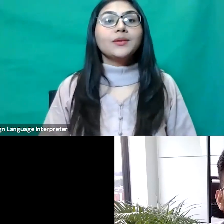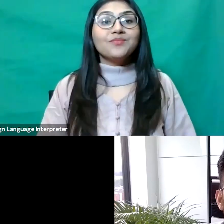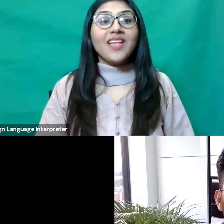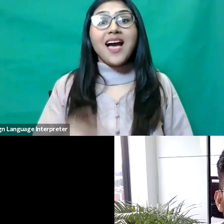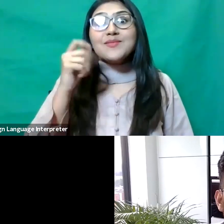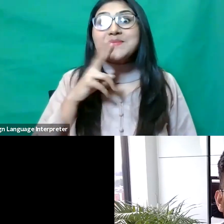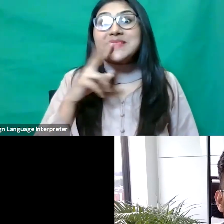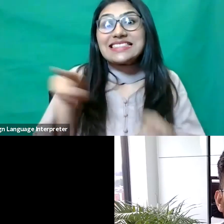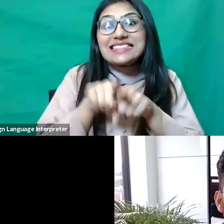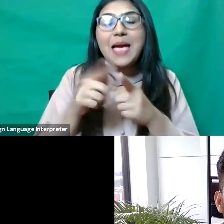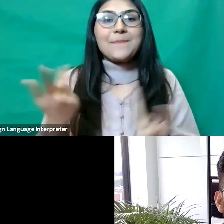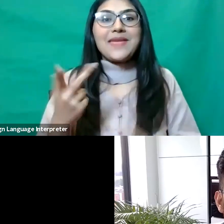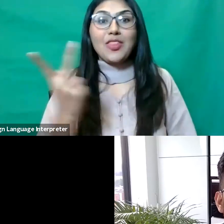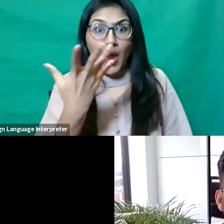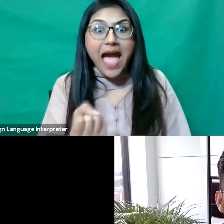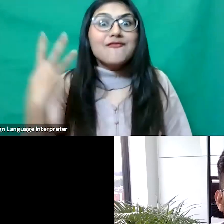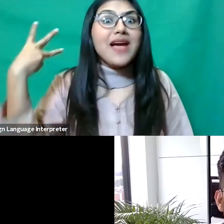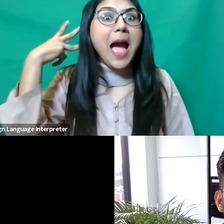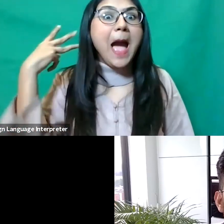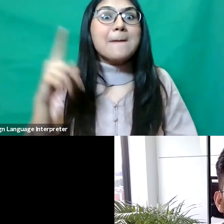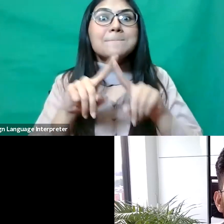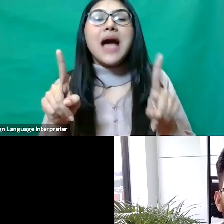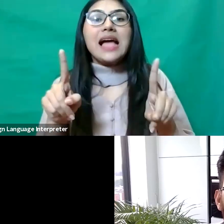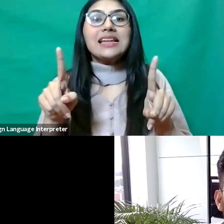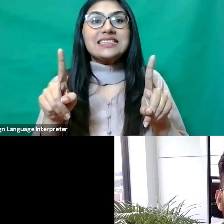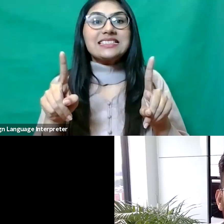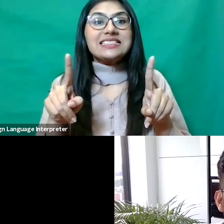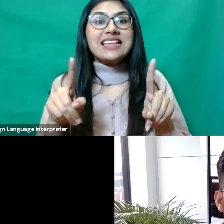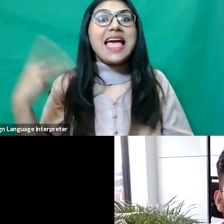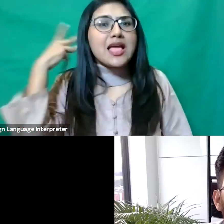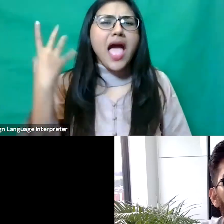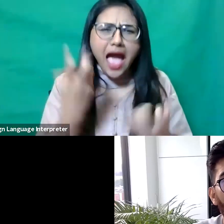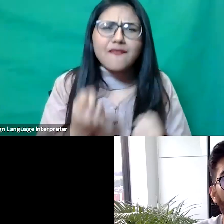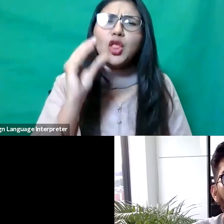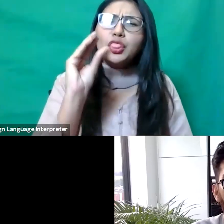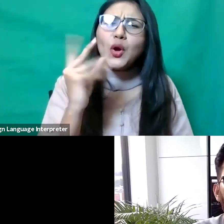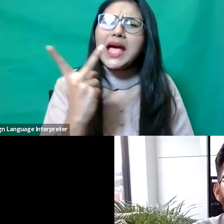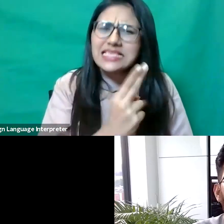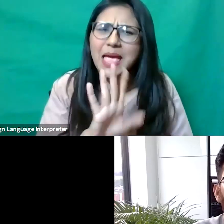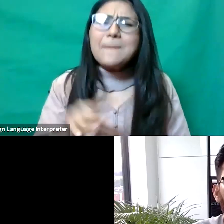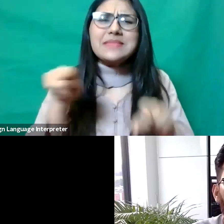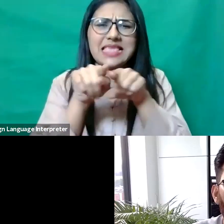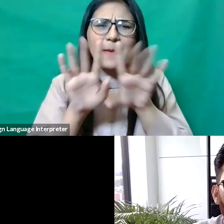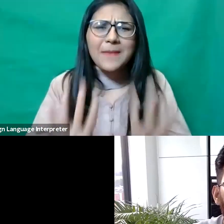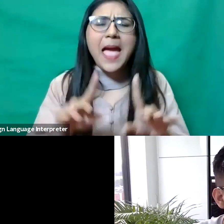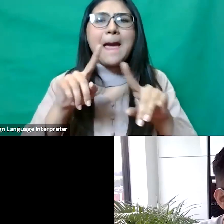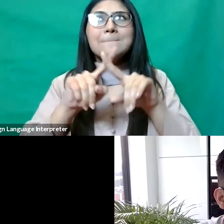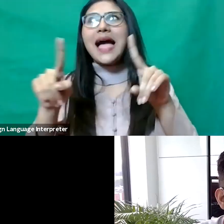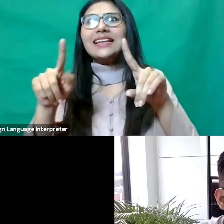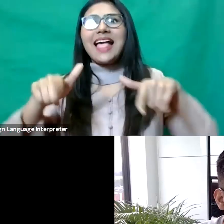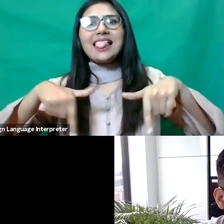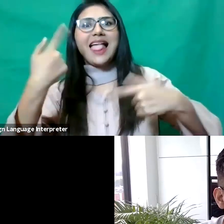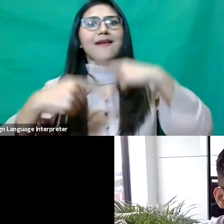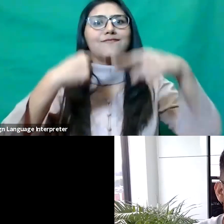we both have a cochlear implant, and there could be some similarities and some differences in our journey. Exactly. Yeah. I mean,